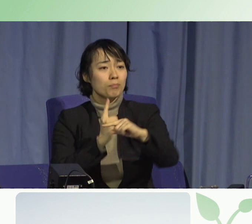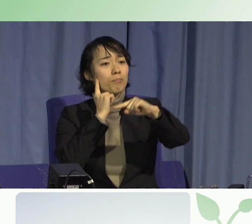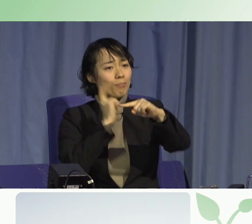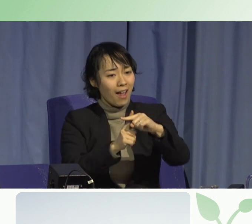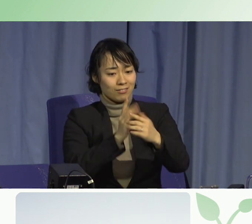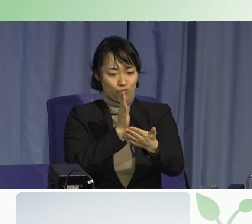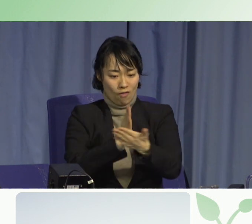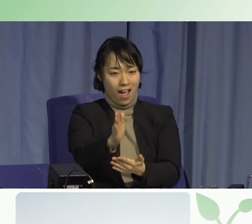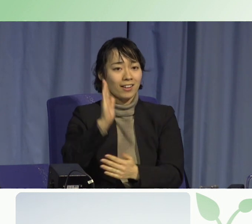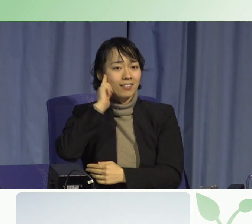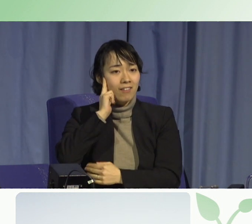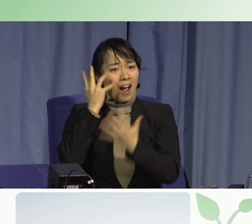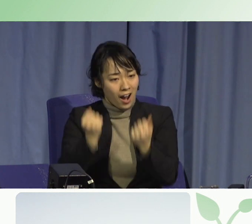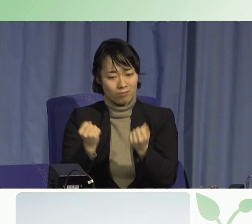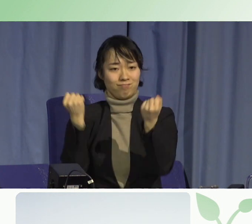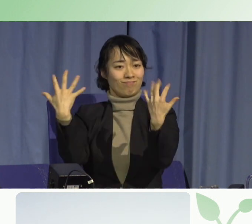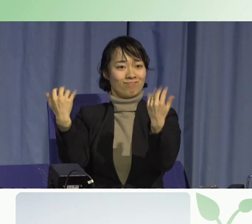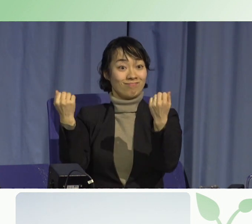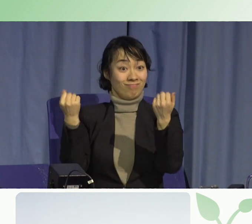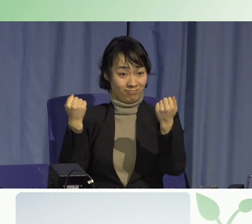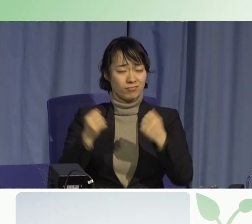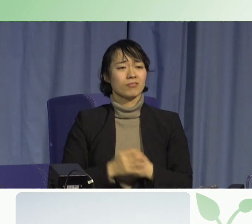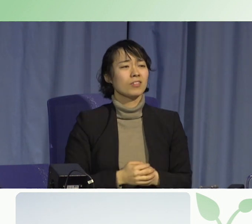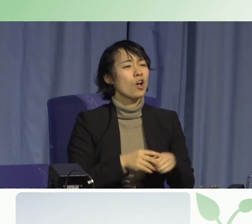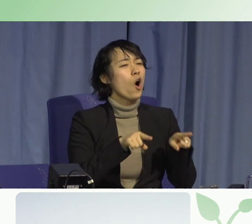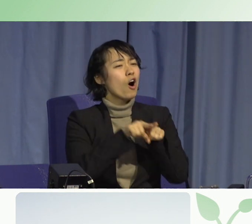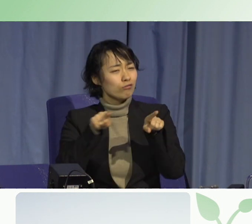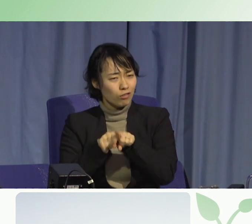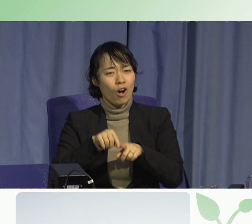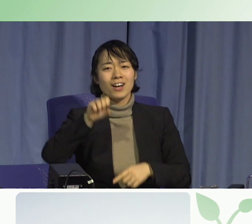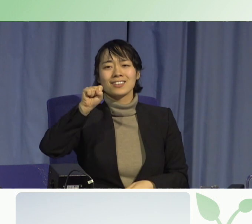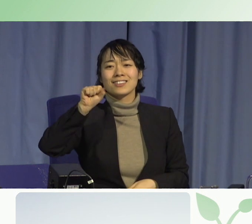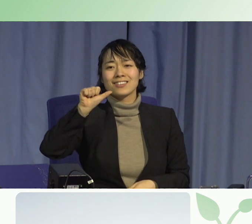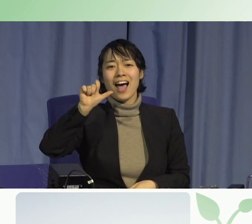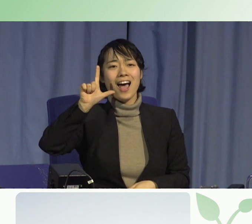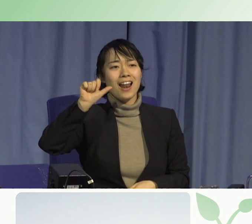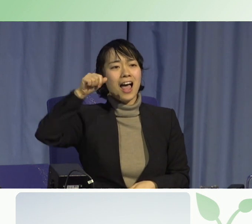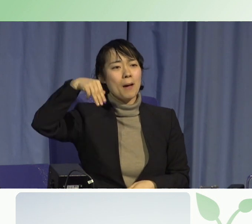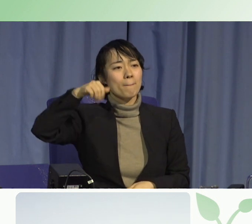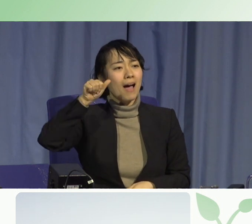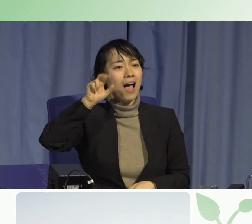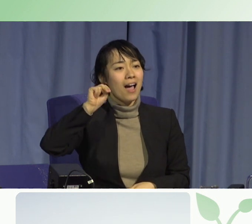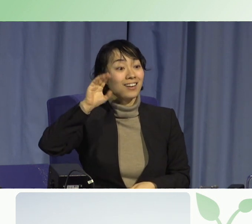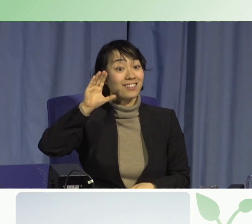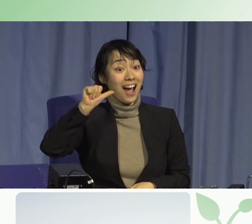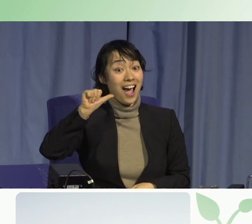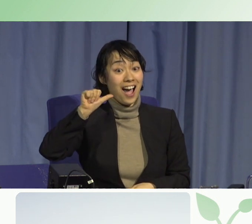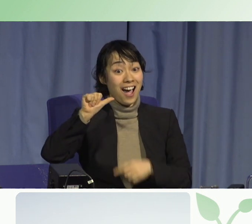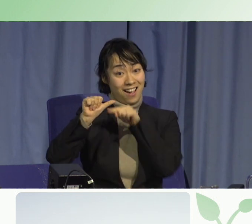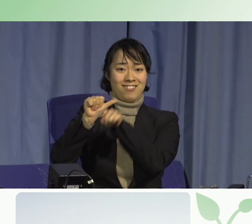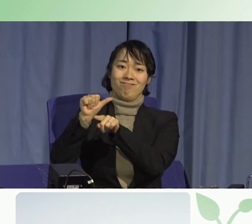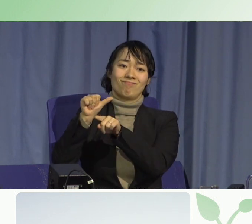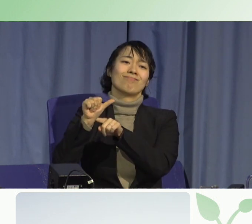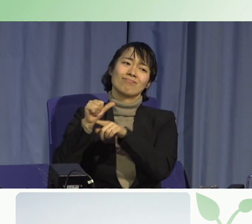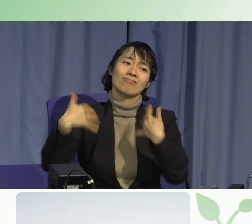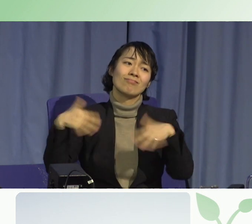are equal status with spoken language, and it's the human rights of the deaf people to use sign language. And it also says